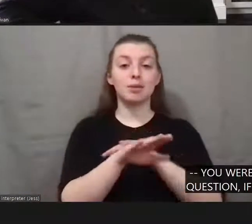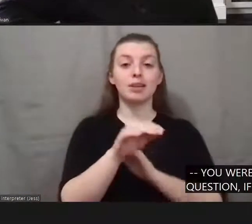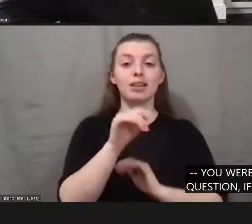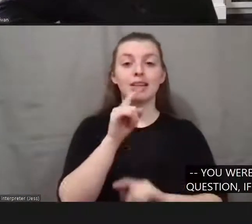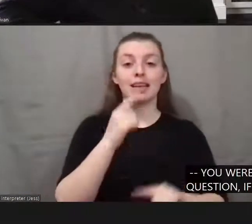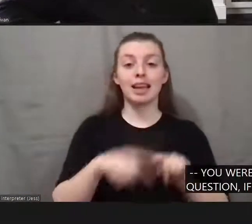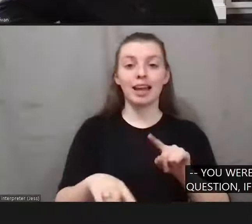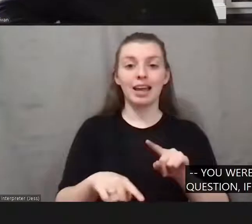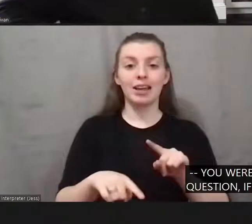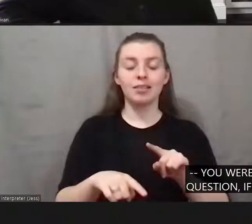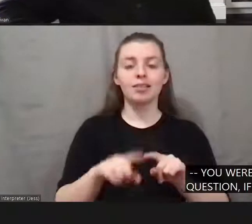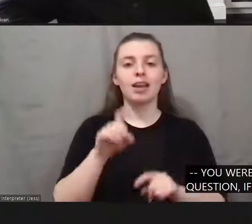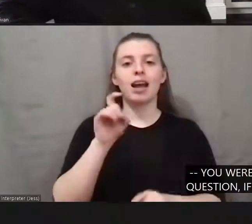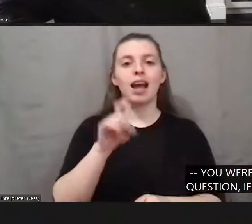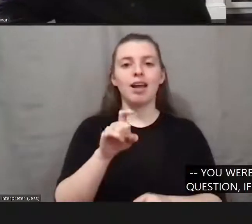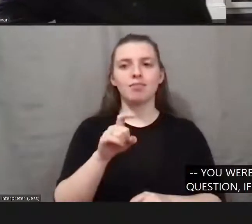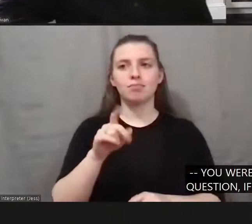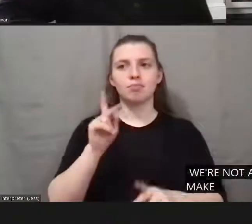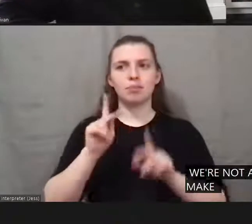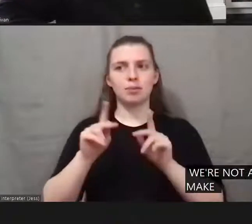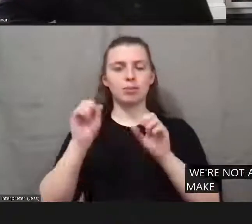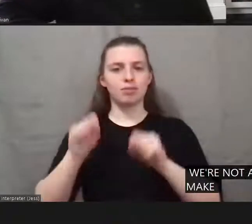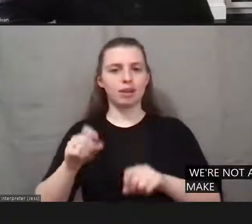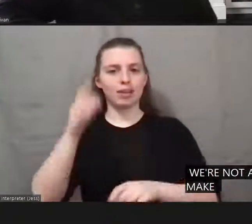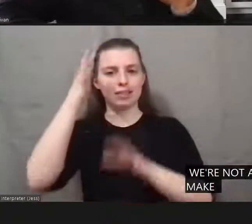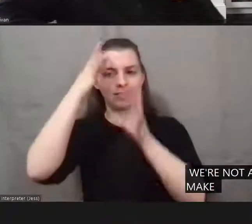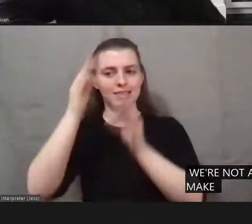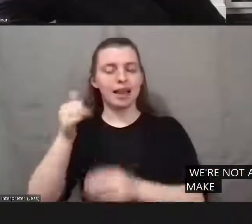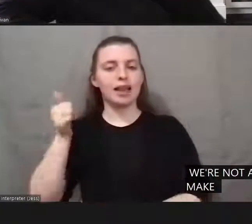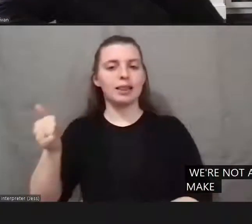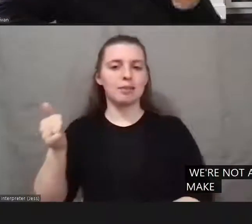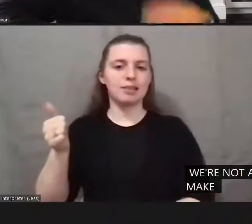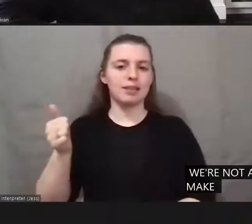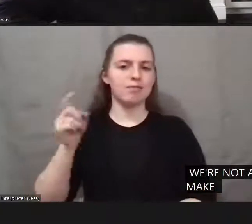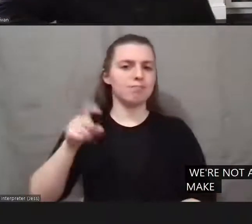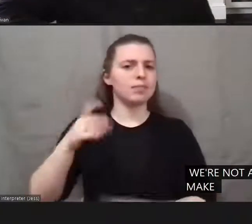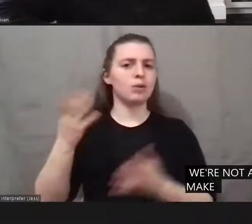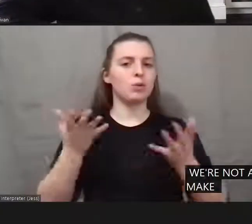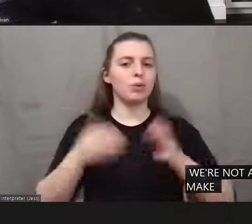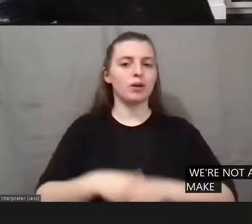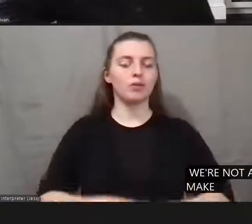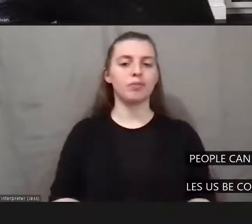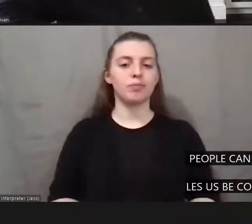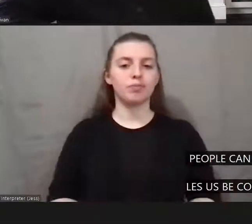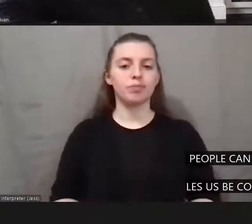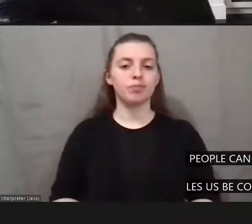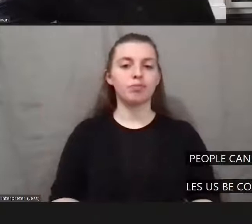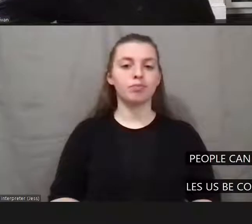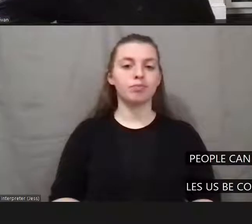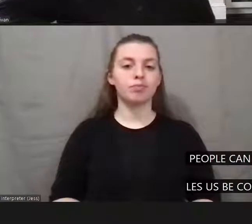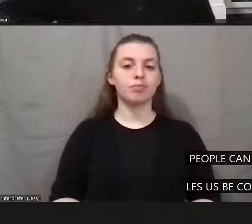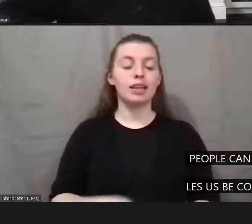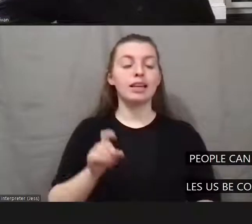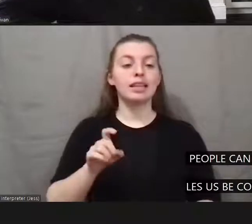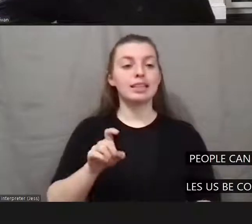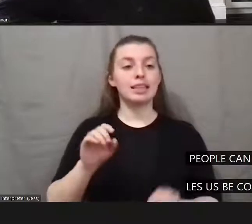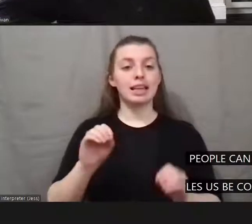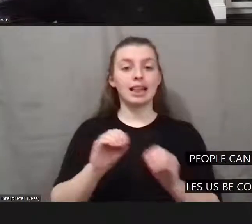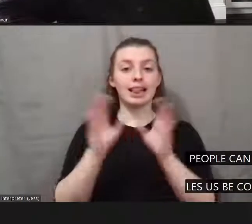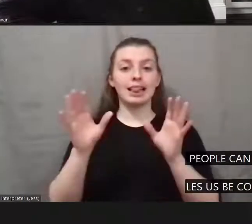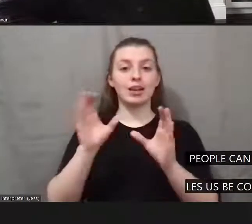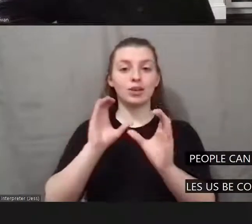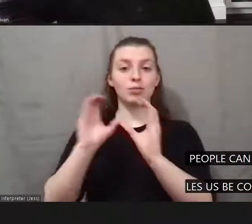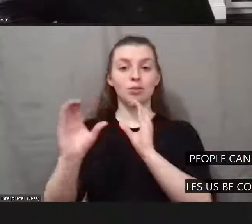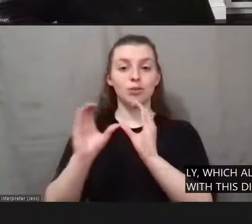informed decisions. So let us be, communicating effectively, which also goes with this digital